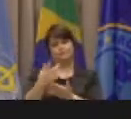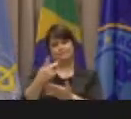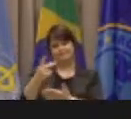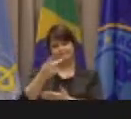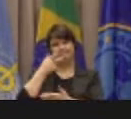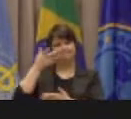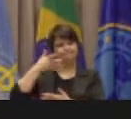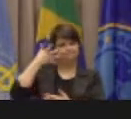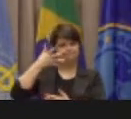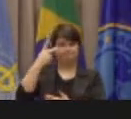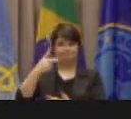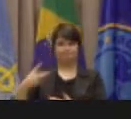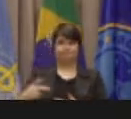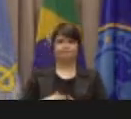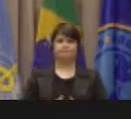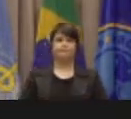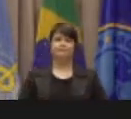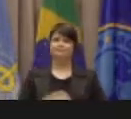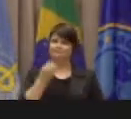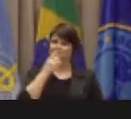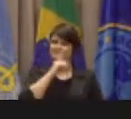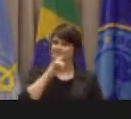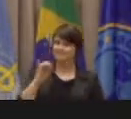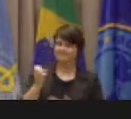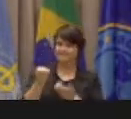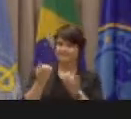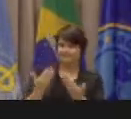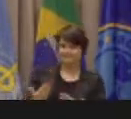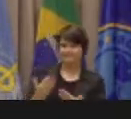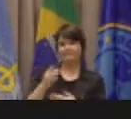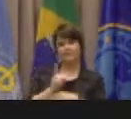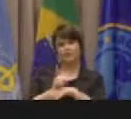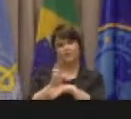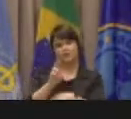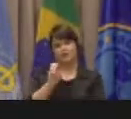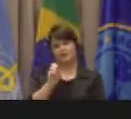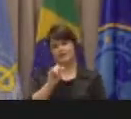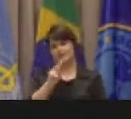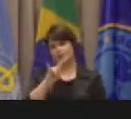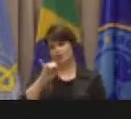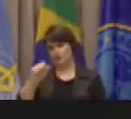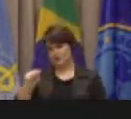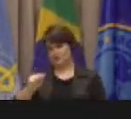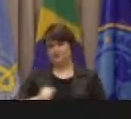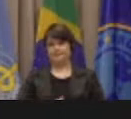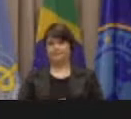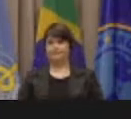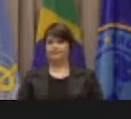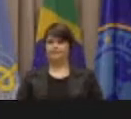can introduce her. Good morning, Dr. Silvia Bertagnolio.